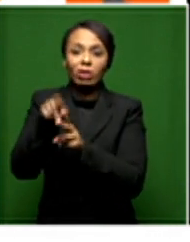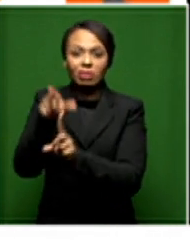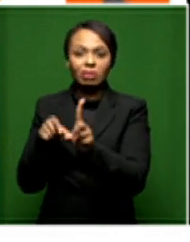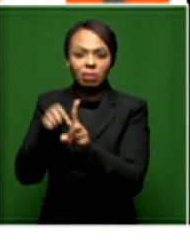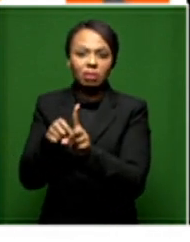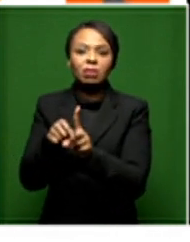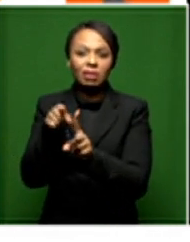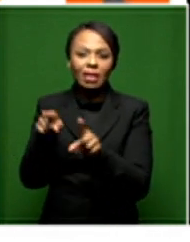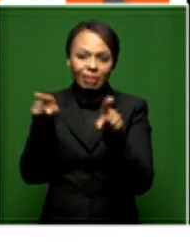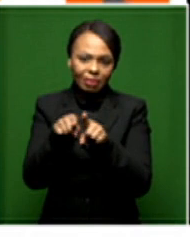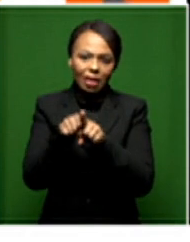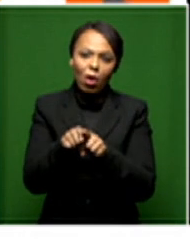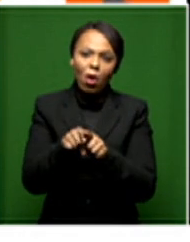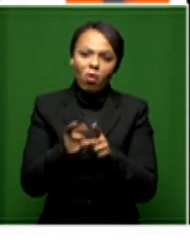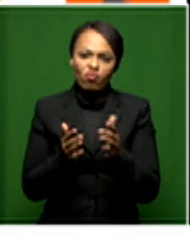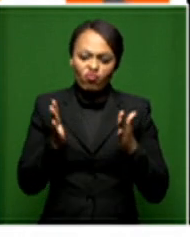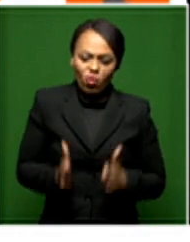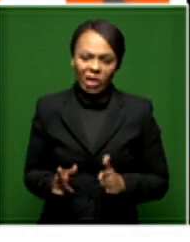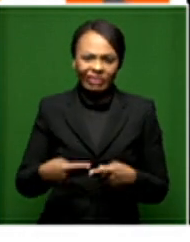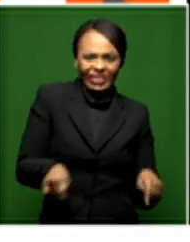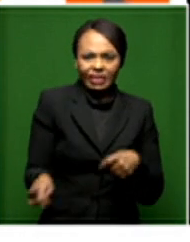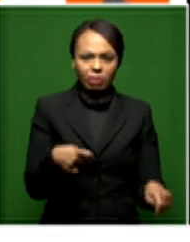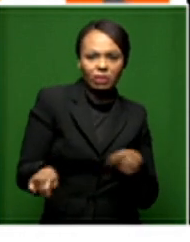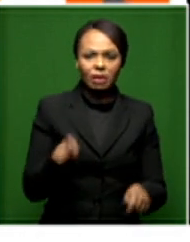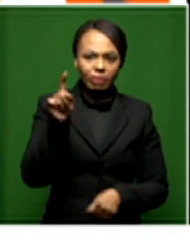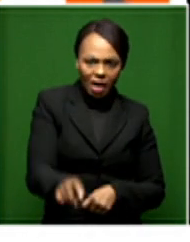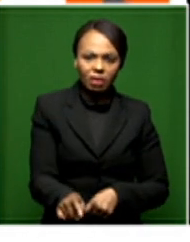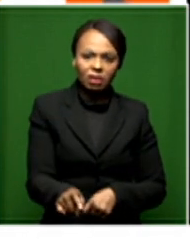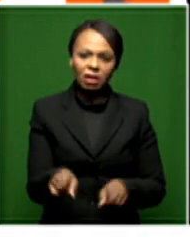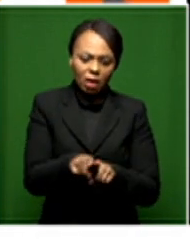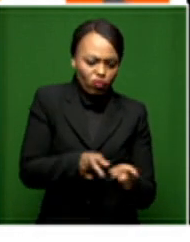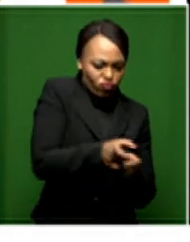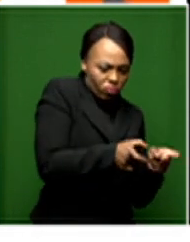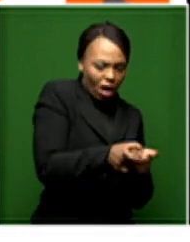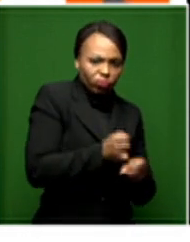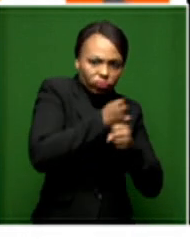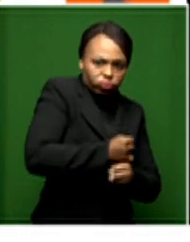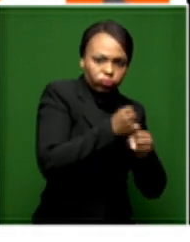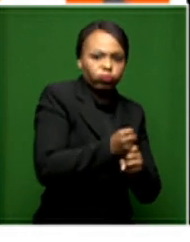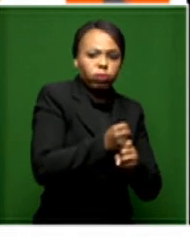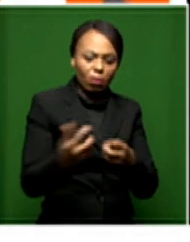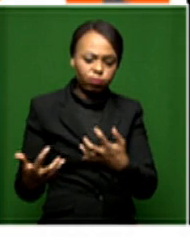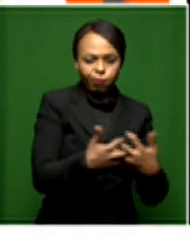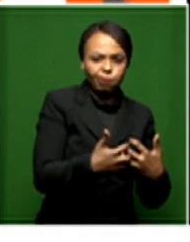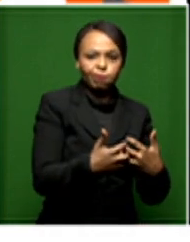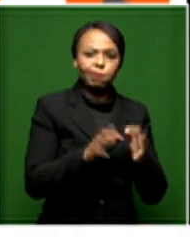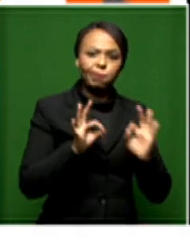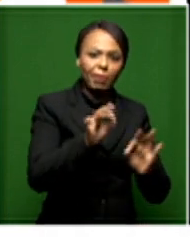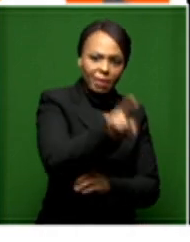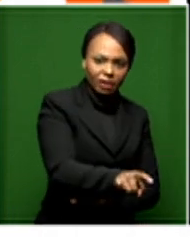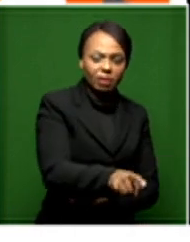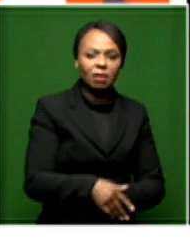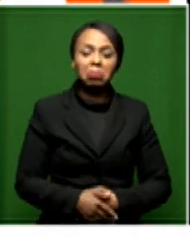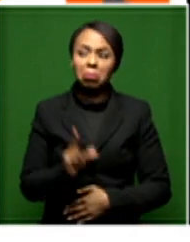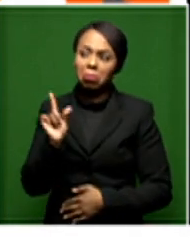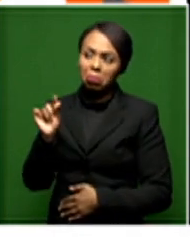you it's a really full body workout, you know. And to be competitive, a rider should be fit. Sure, yeah,